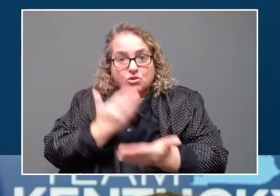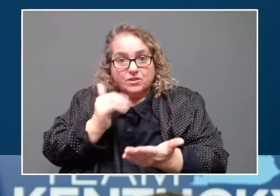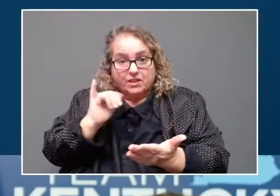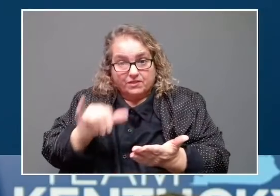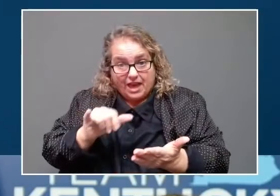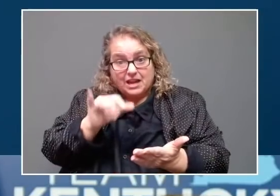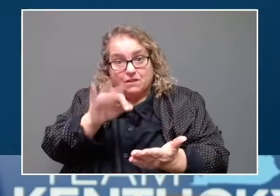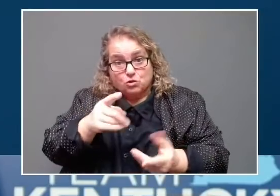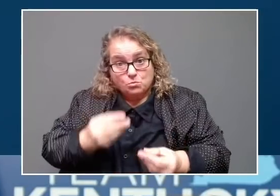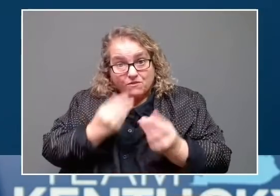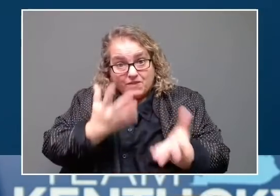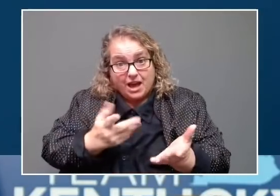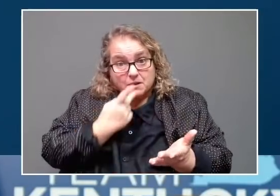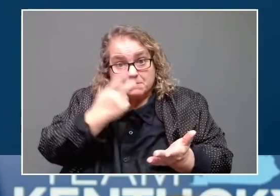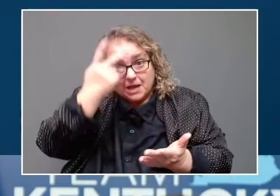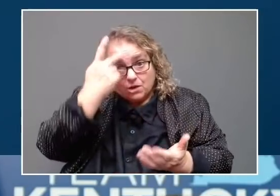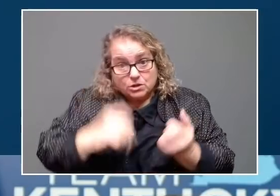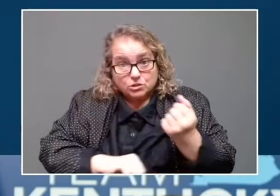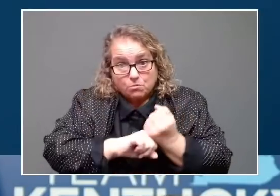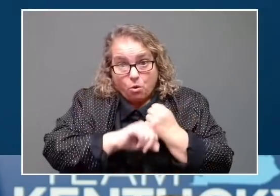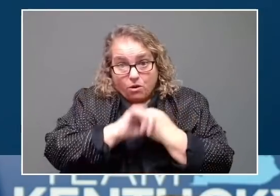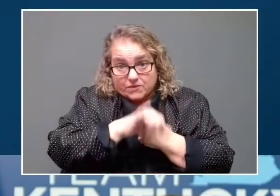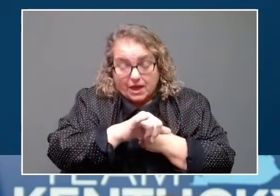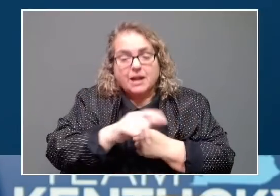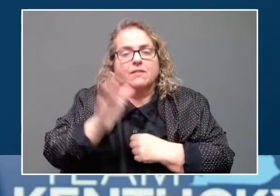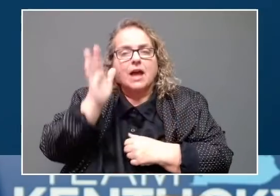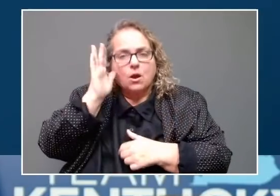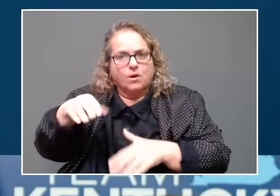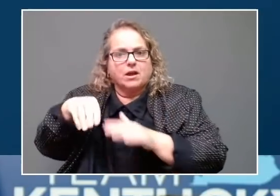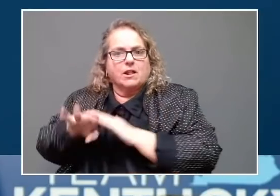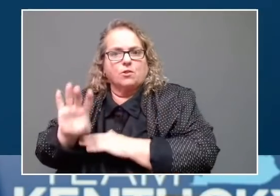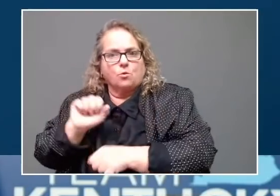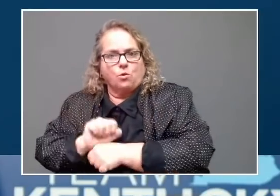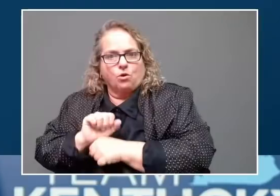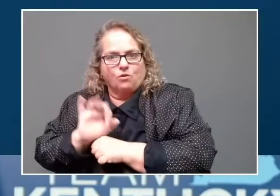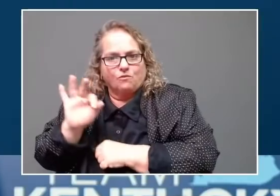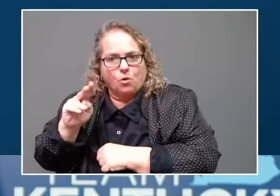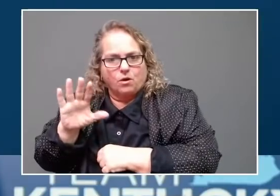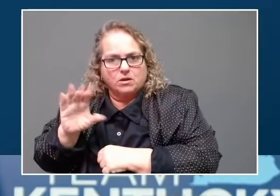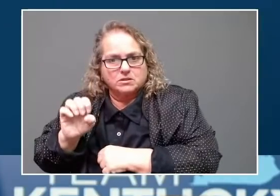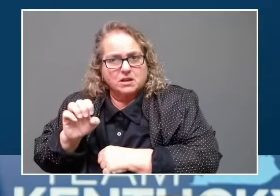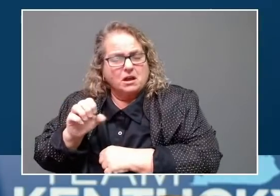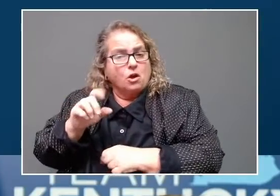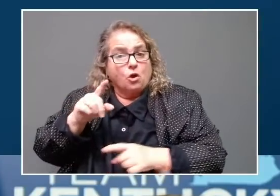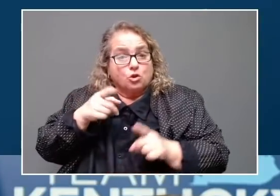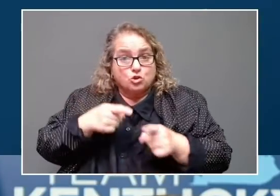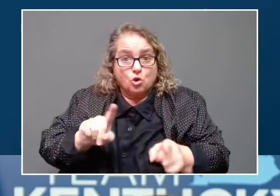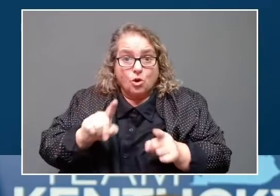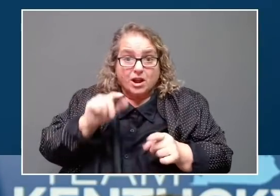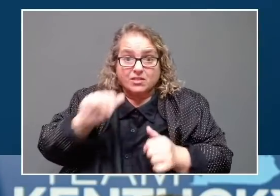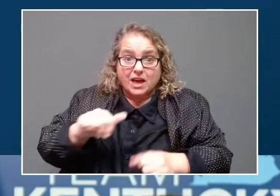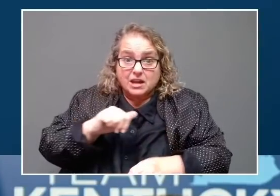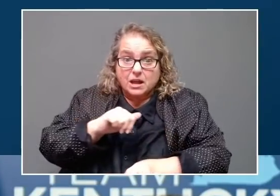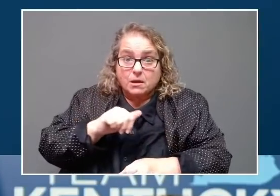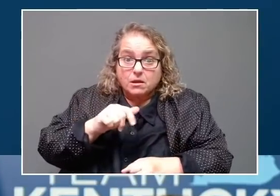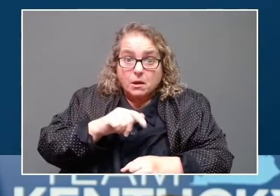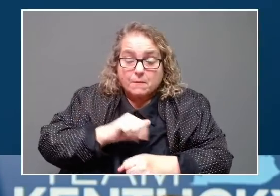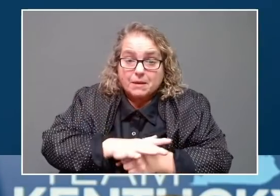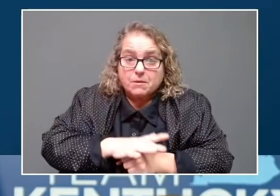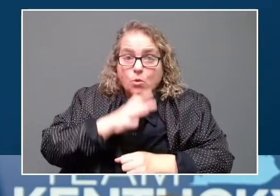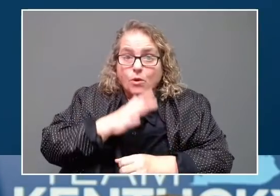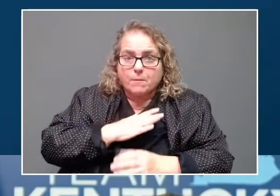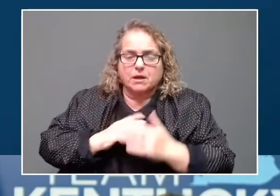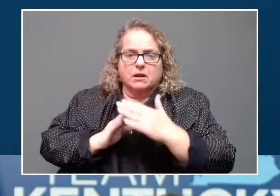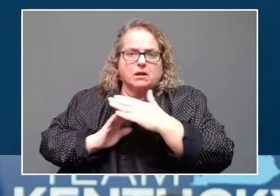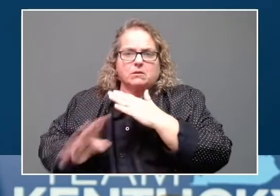join the workforce. During the pandemic, women left the workforce in droves. Our country and our Commonwealth learned what us